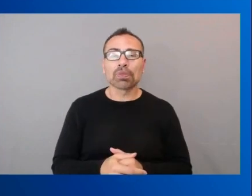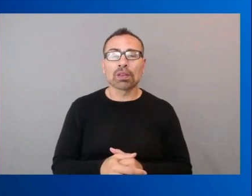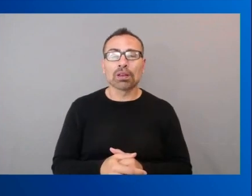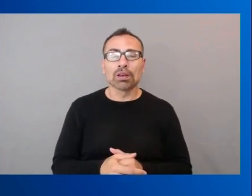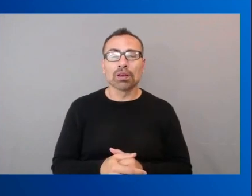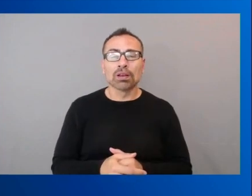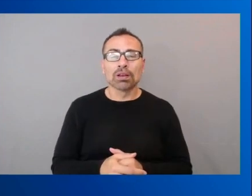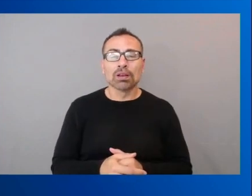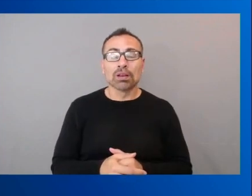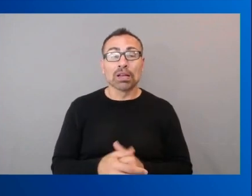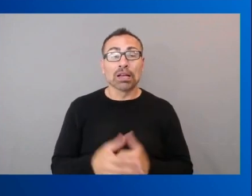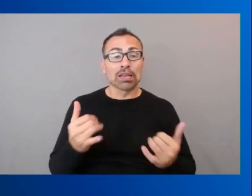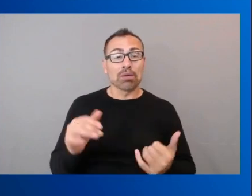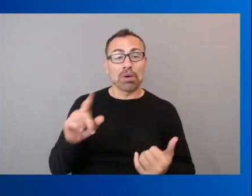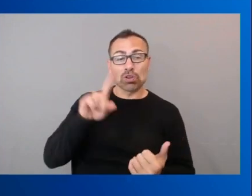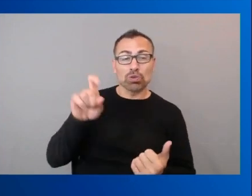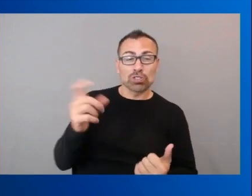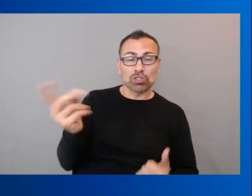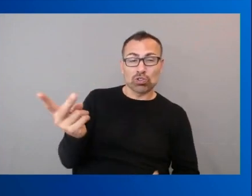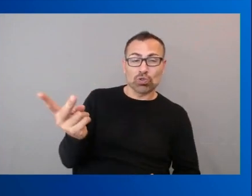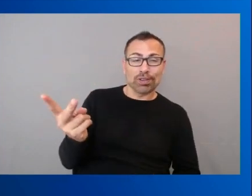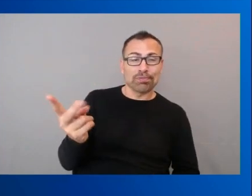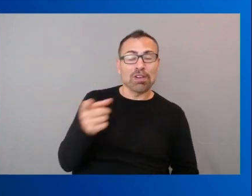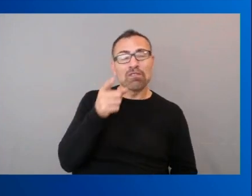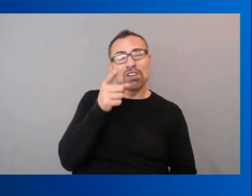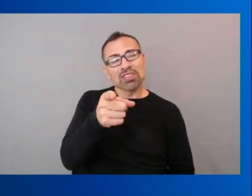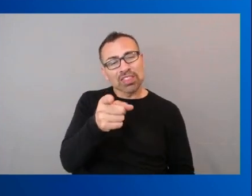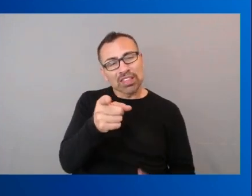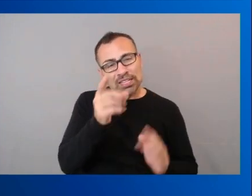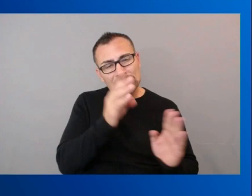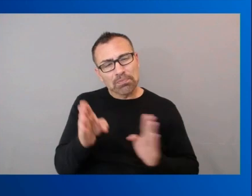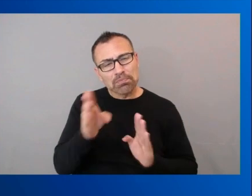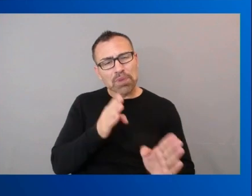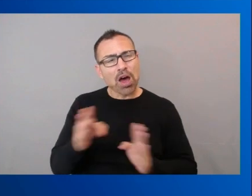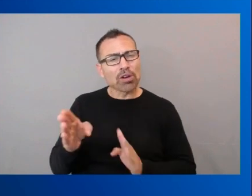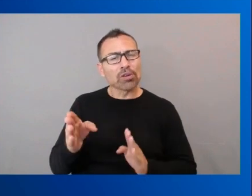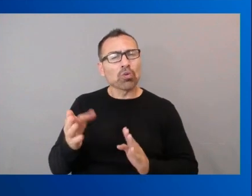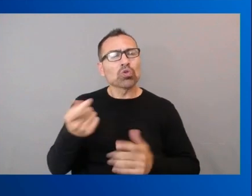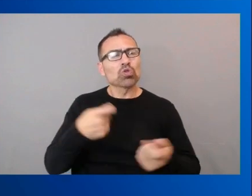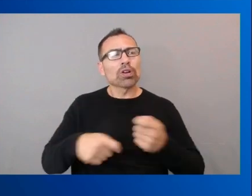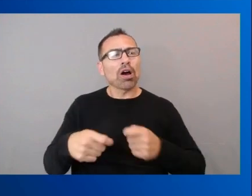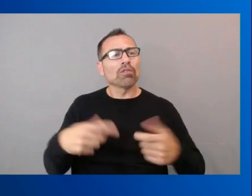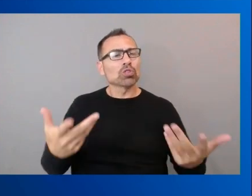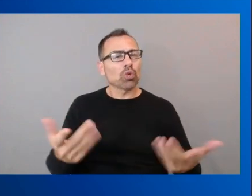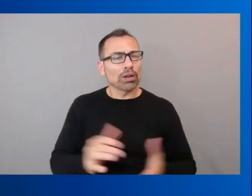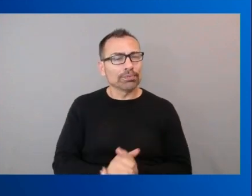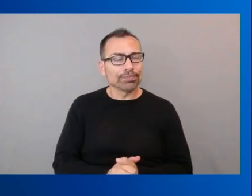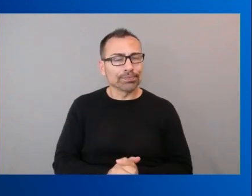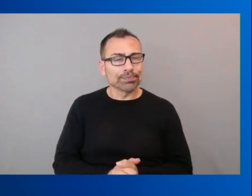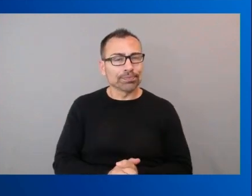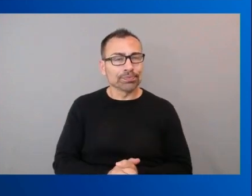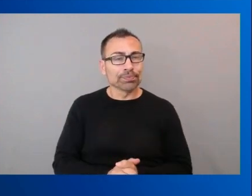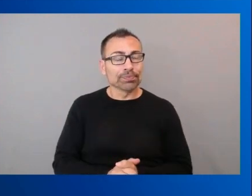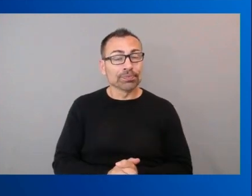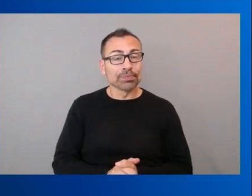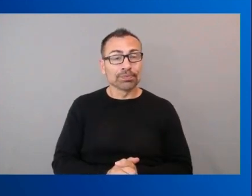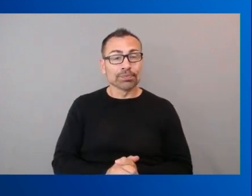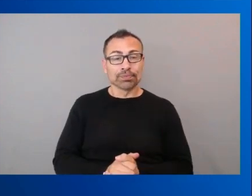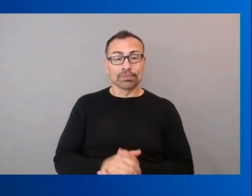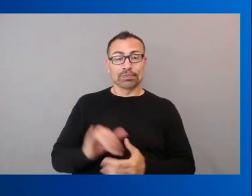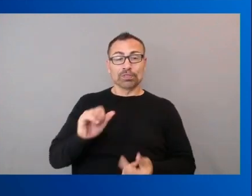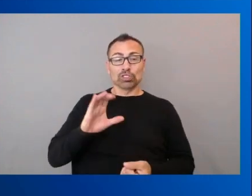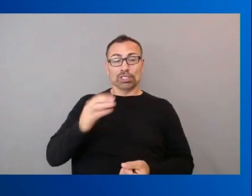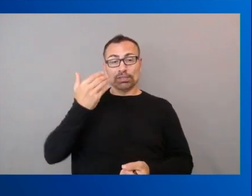think the trade-offs are with this particular pattern if you've got this information? Well, I think obviously there is more information, and that's given to your